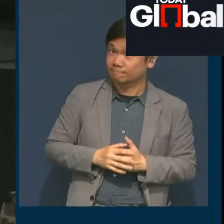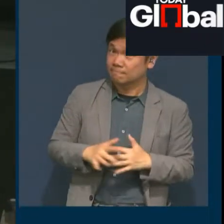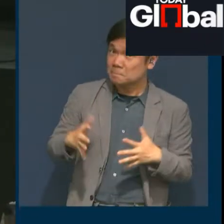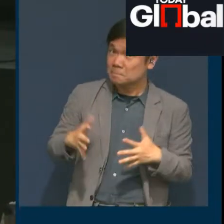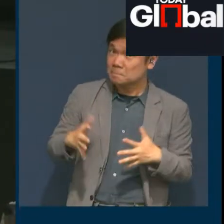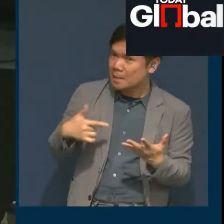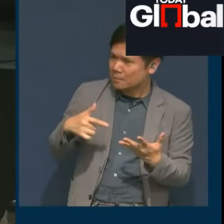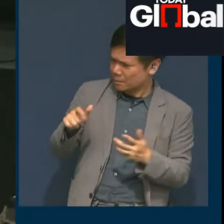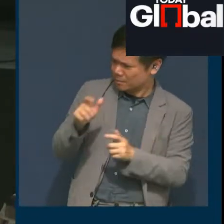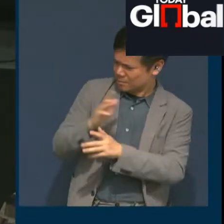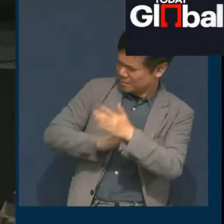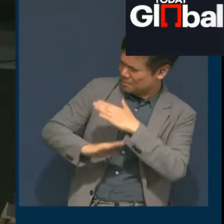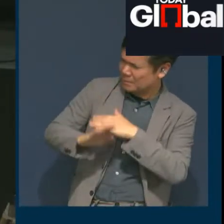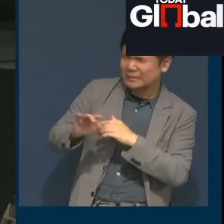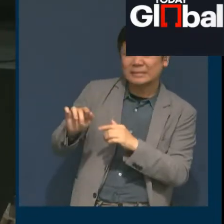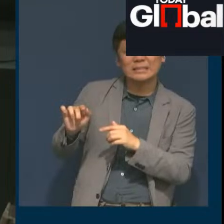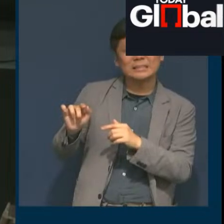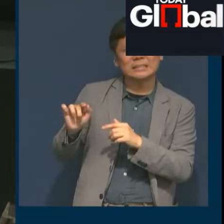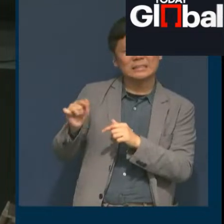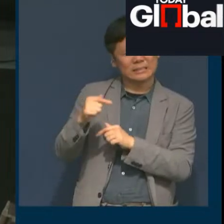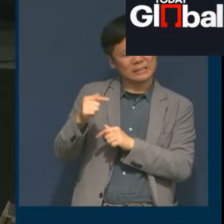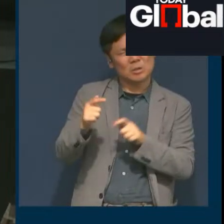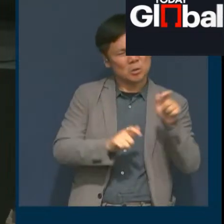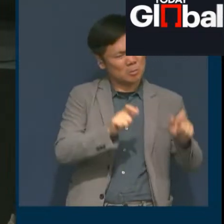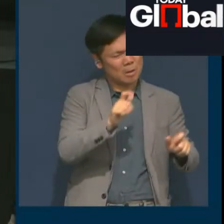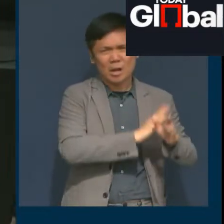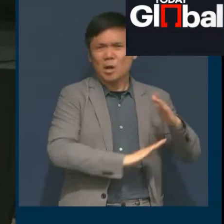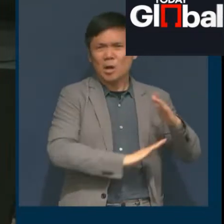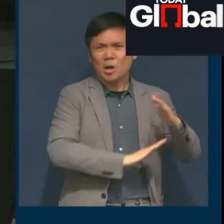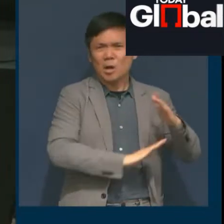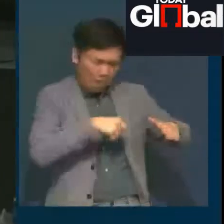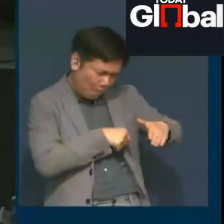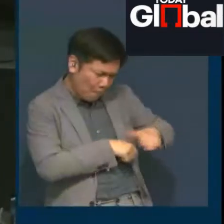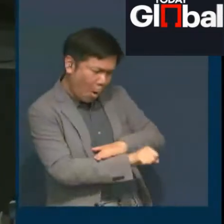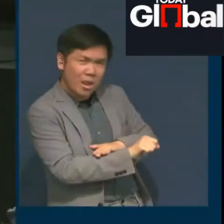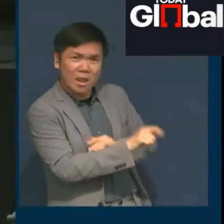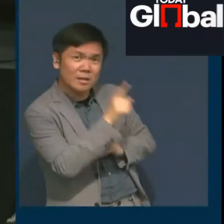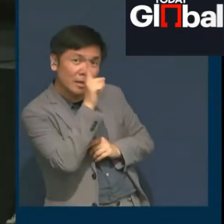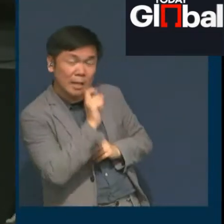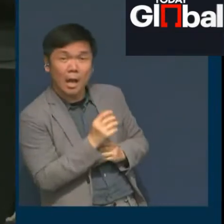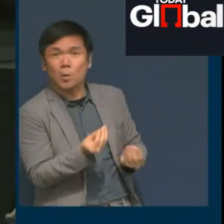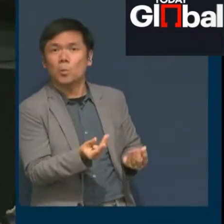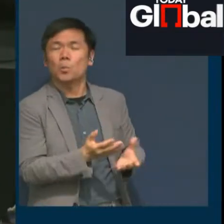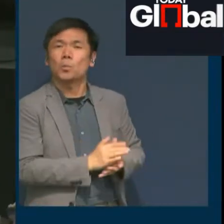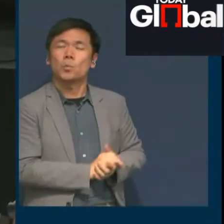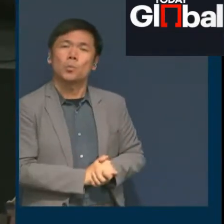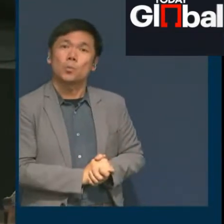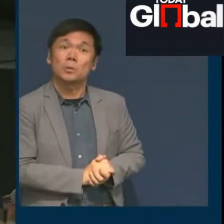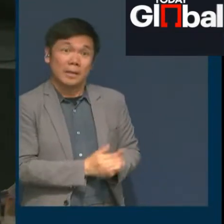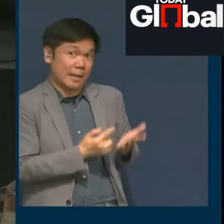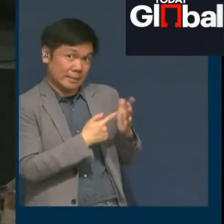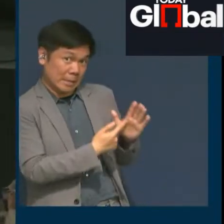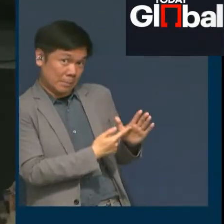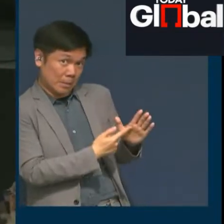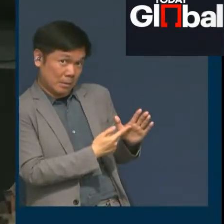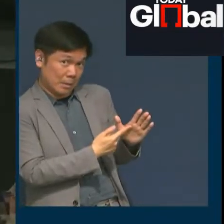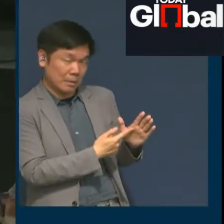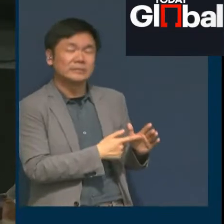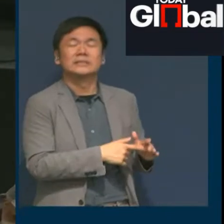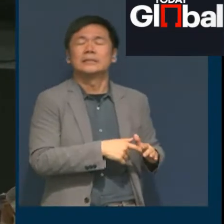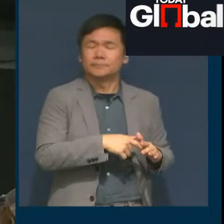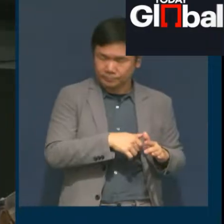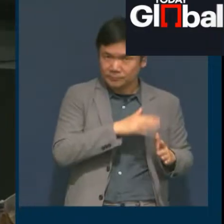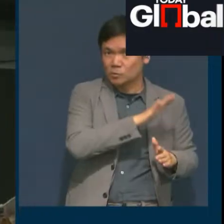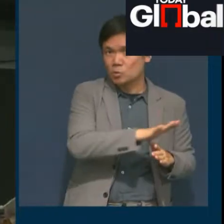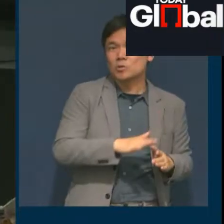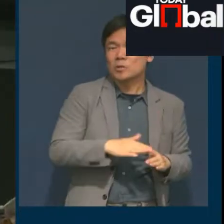with disabilities who are non-Qatari citizens. We talked about children of migrant workers